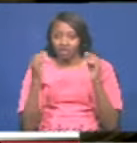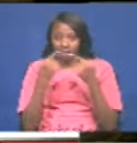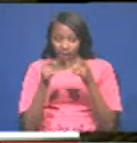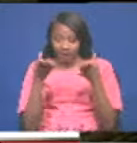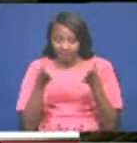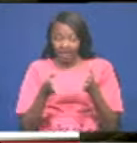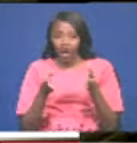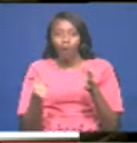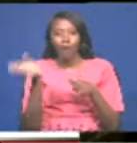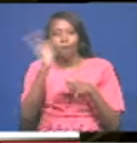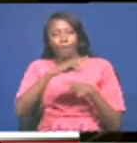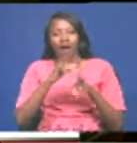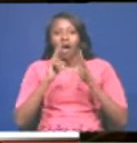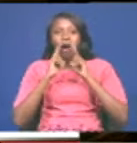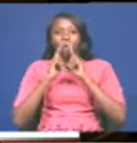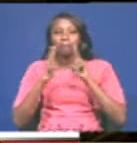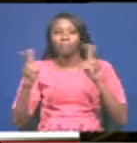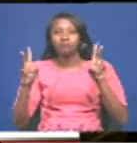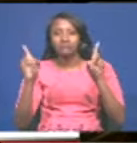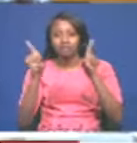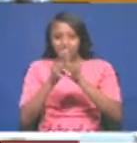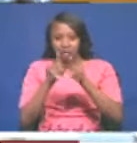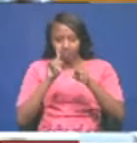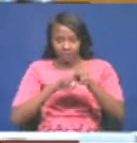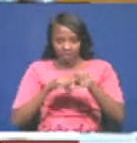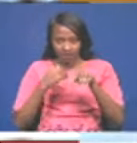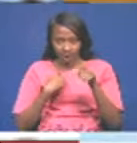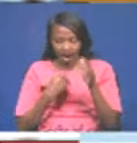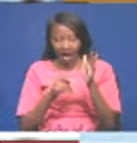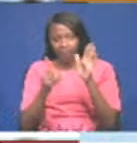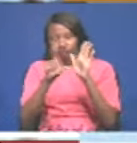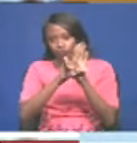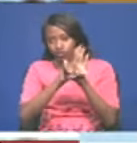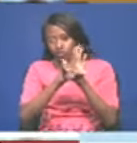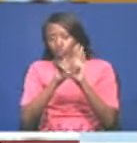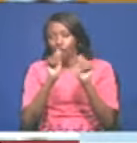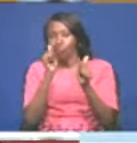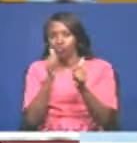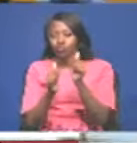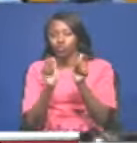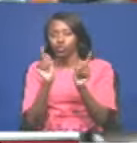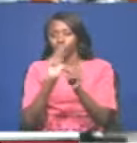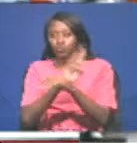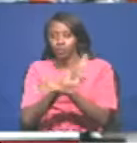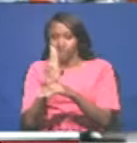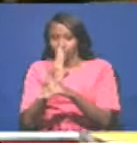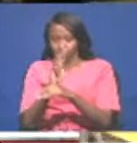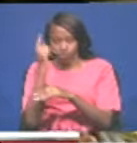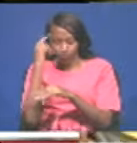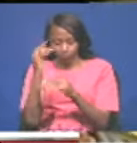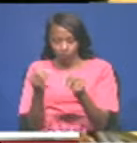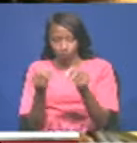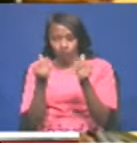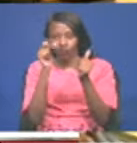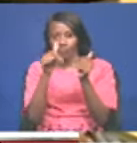maeneo hayo. Aidha alisema kuwa kuna sheria ambazo zitatumiwa kukabiliana na hali hiyo iliyosababisha